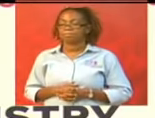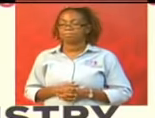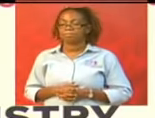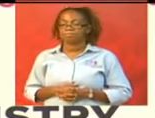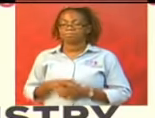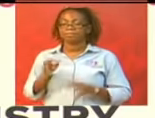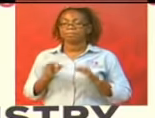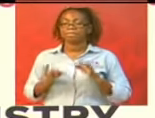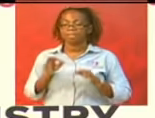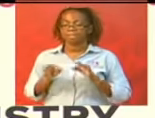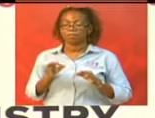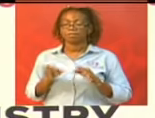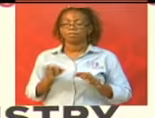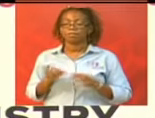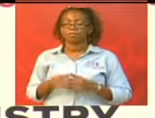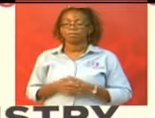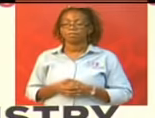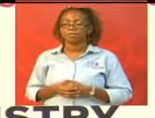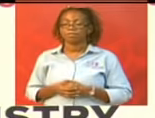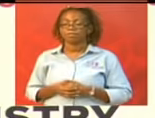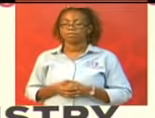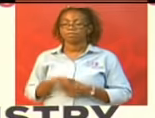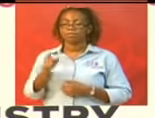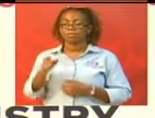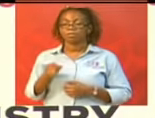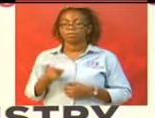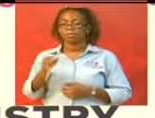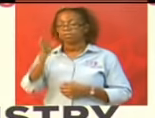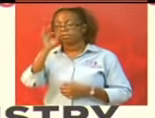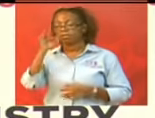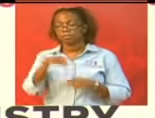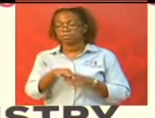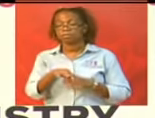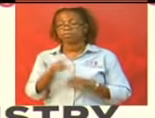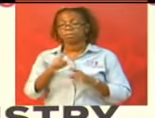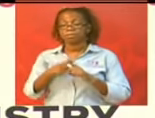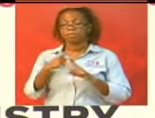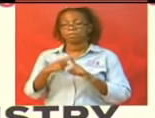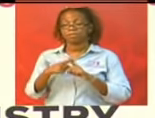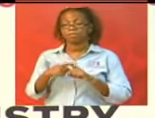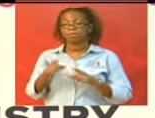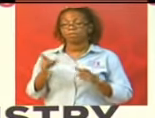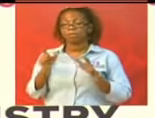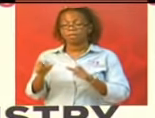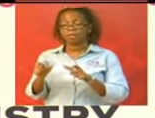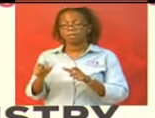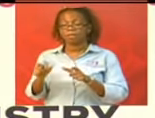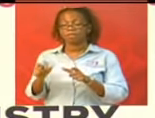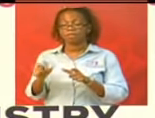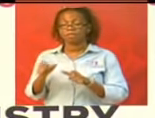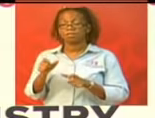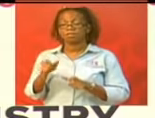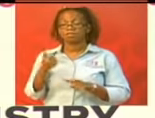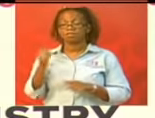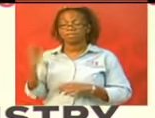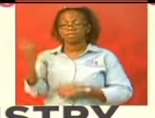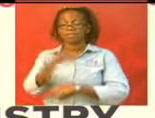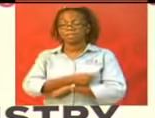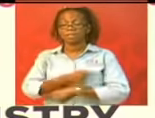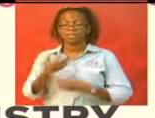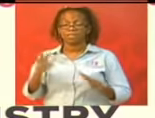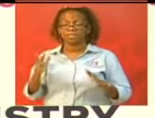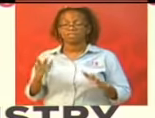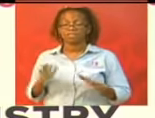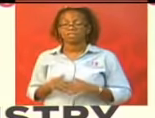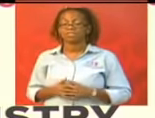have spent the prescribed period of time in your quarantine based on what the CMOH has put on your form, you don't have to have a